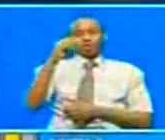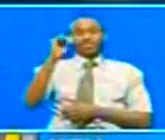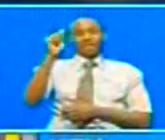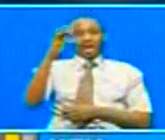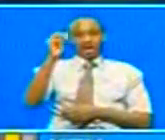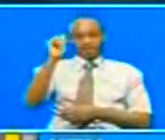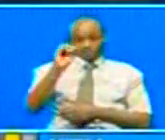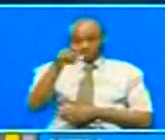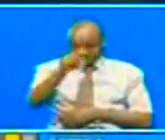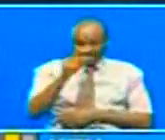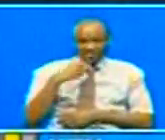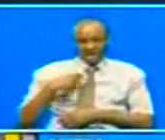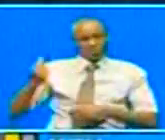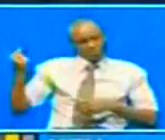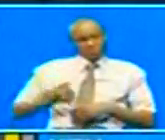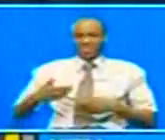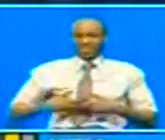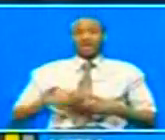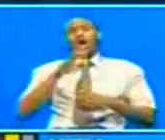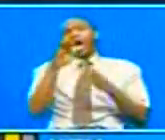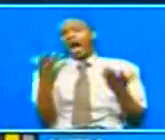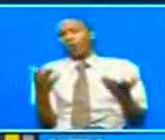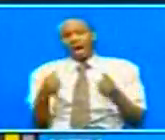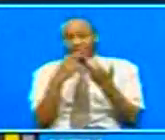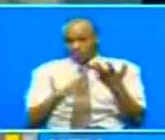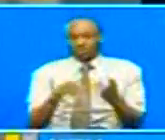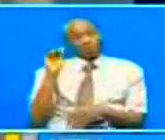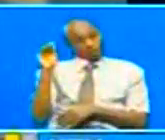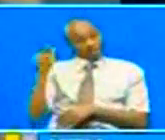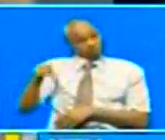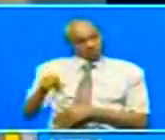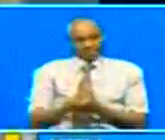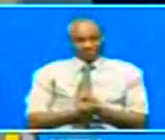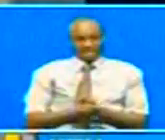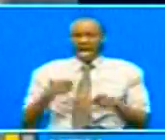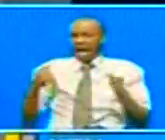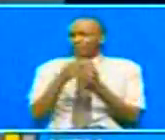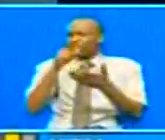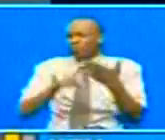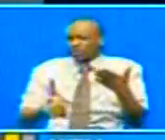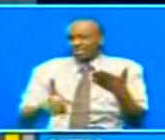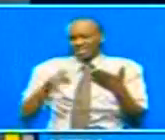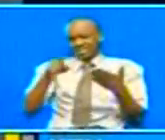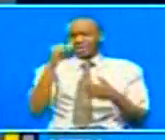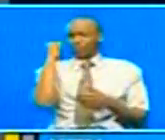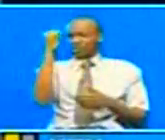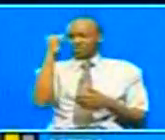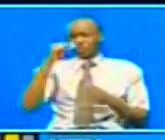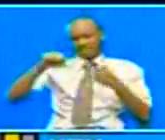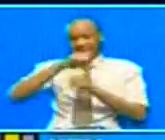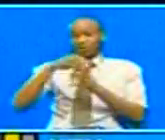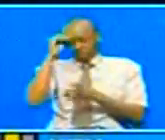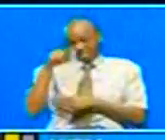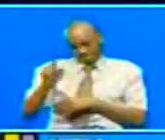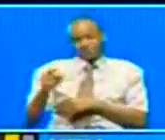Nairobi University, is nursing stab wounds inflicted on him this morning. A vicious assault that has left the political science student